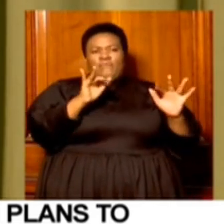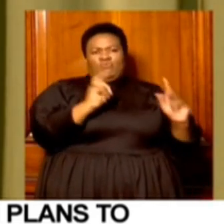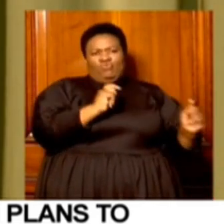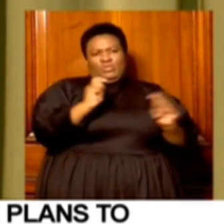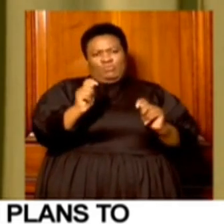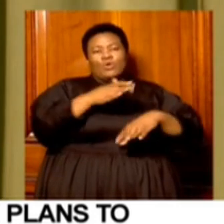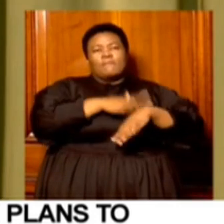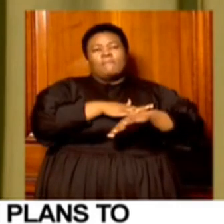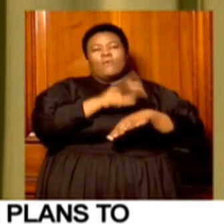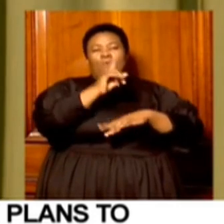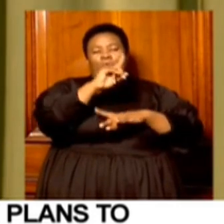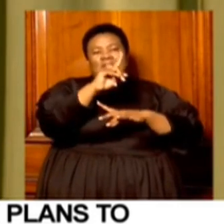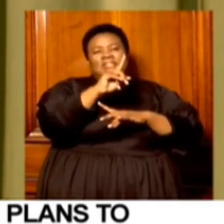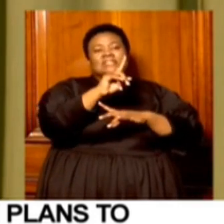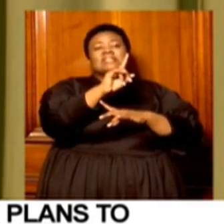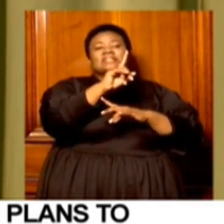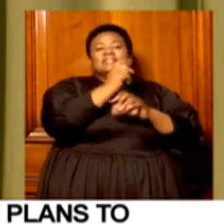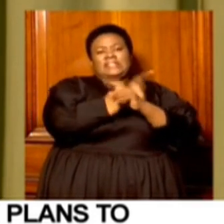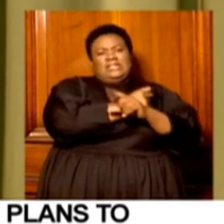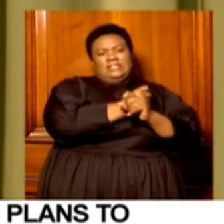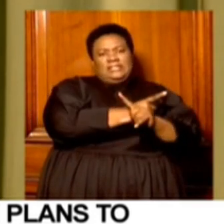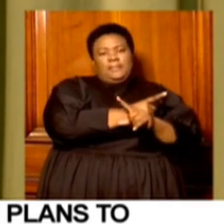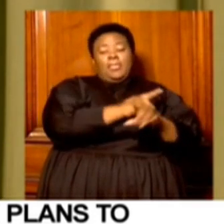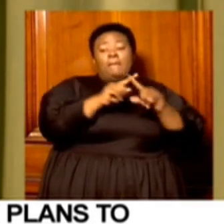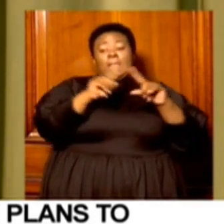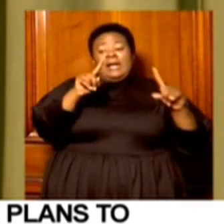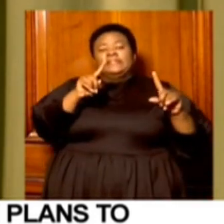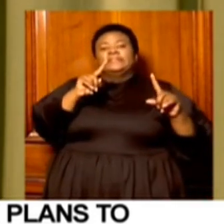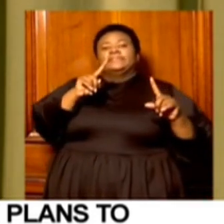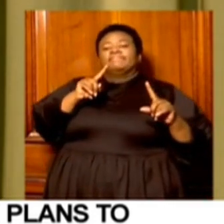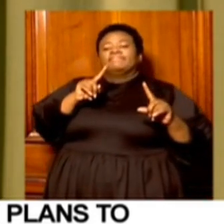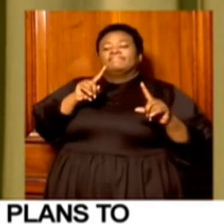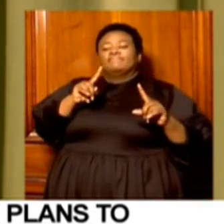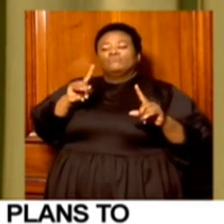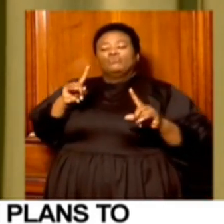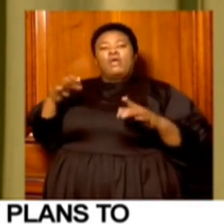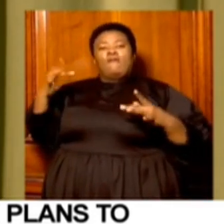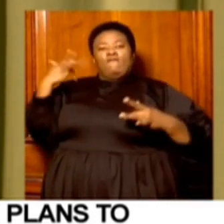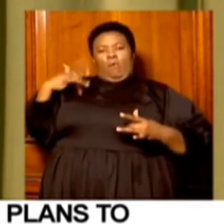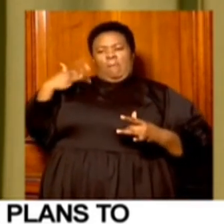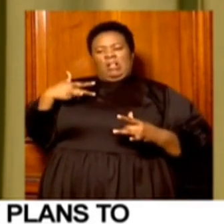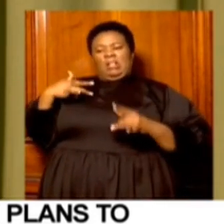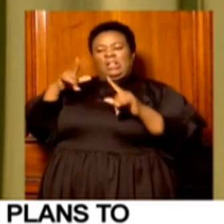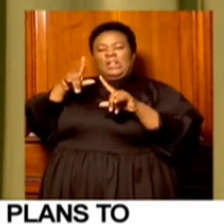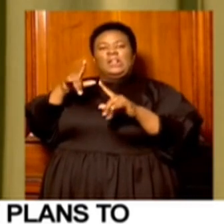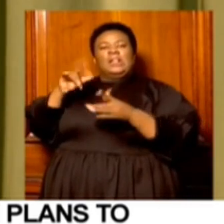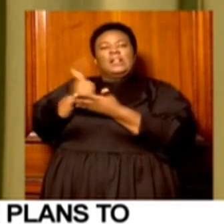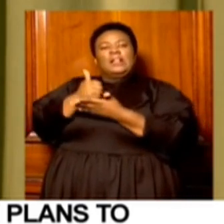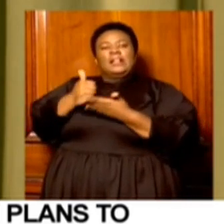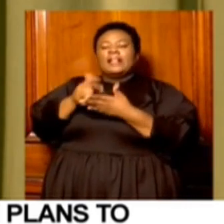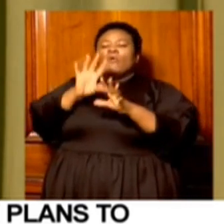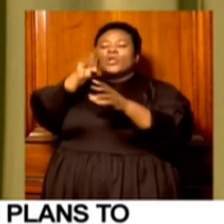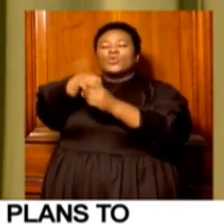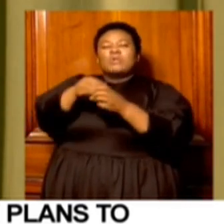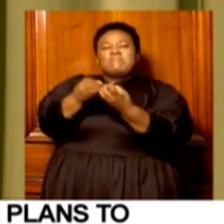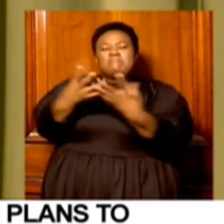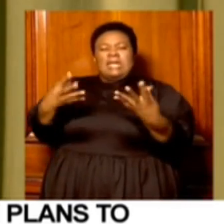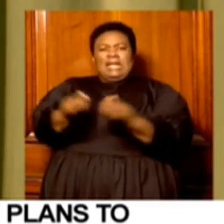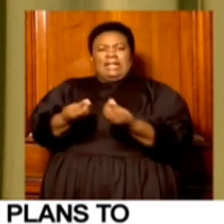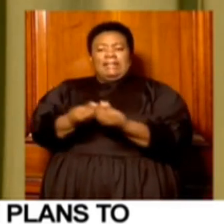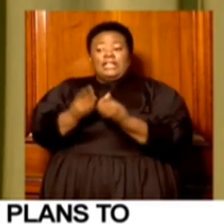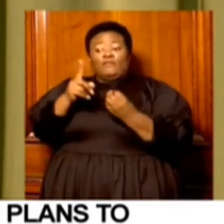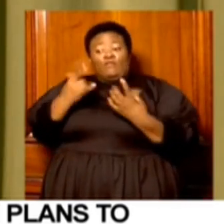the taxis. But formalization will include a whole lot of things for the taxi industry, which at the